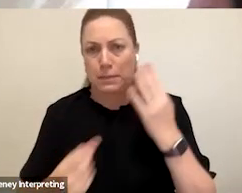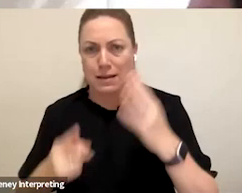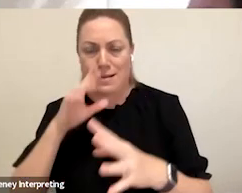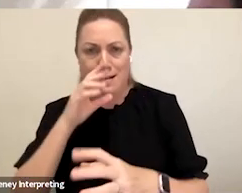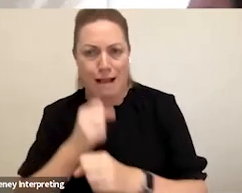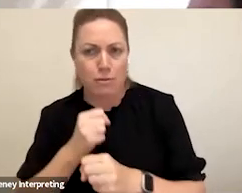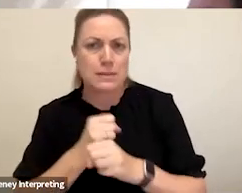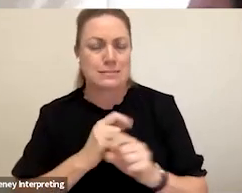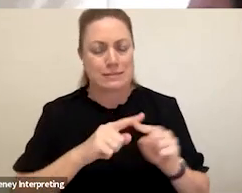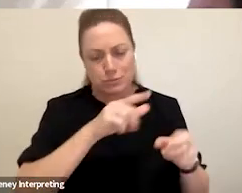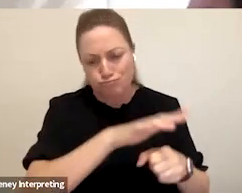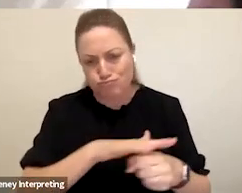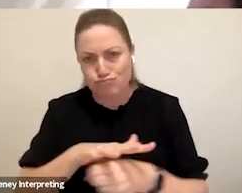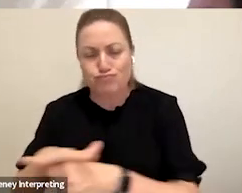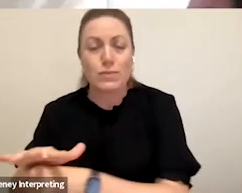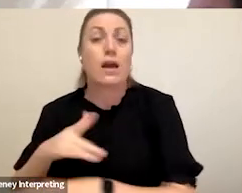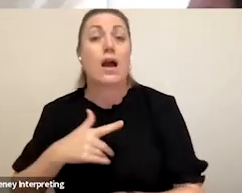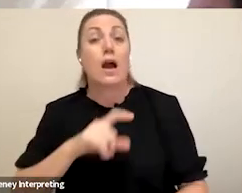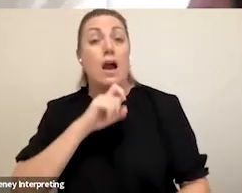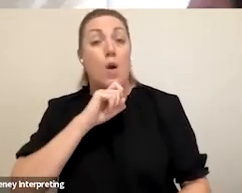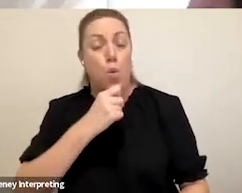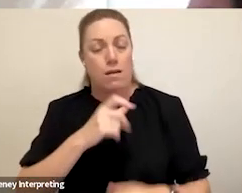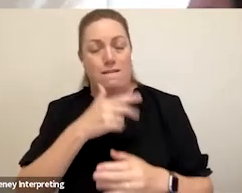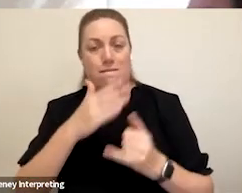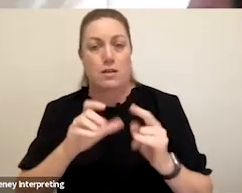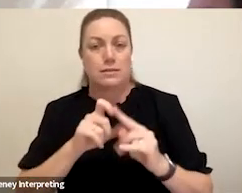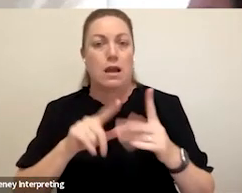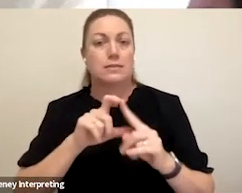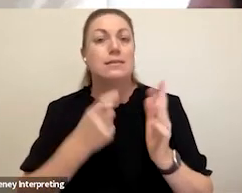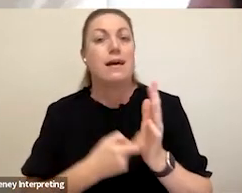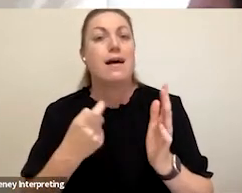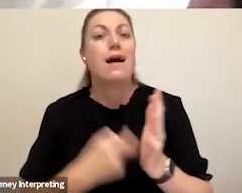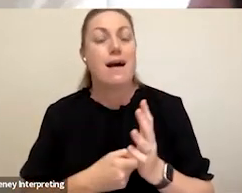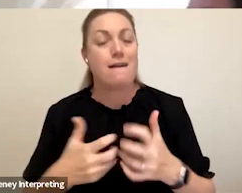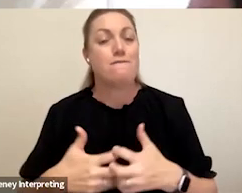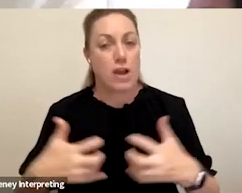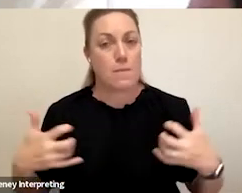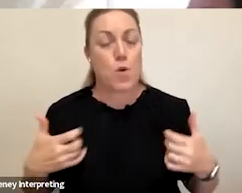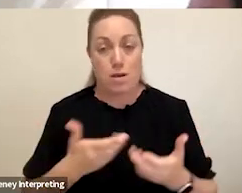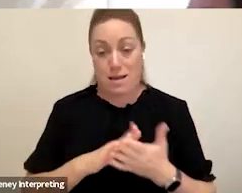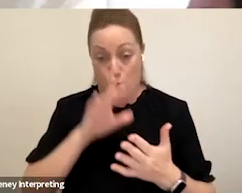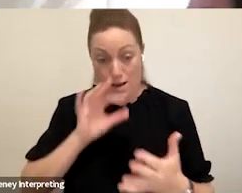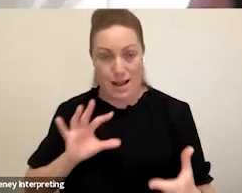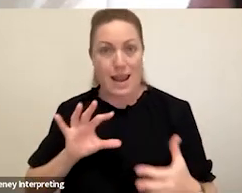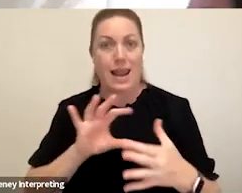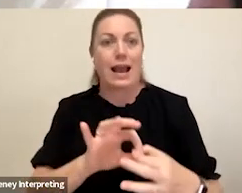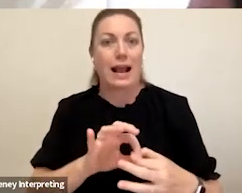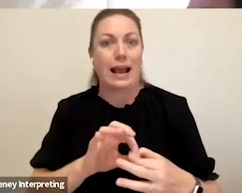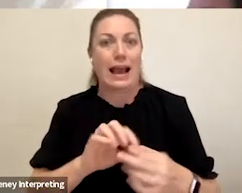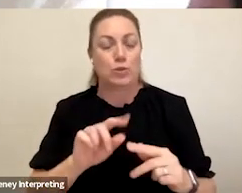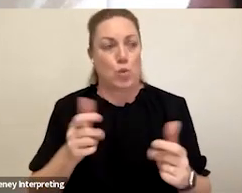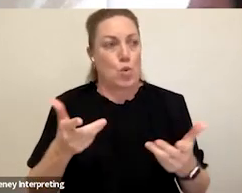final consultation about the working of our DIDRR framework and how it can be linked in really effectively into